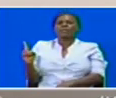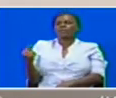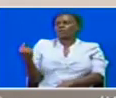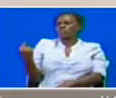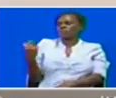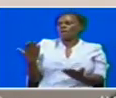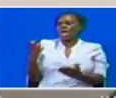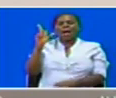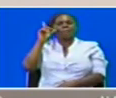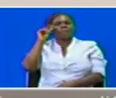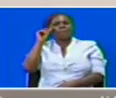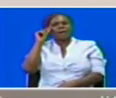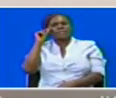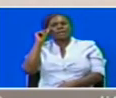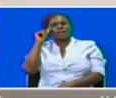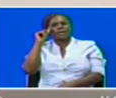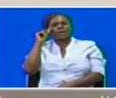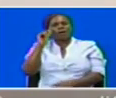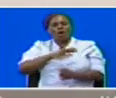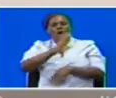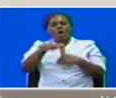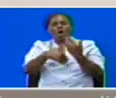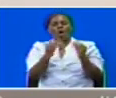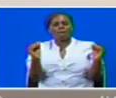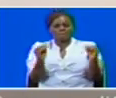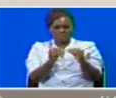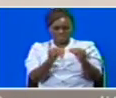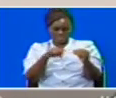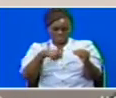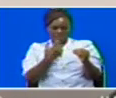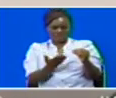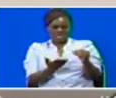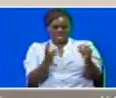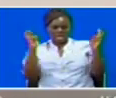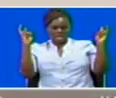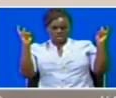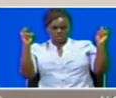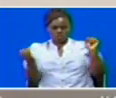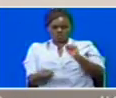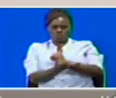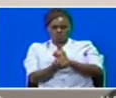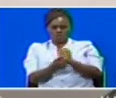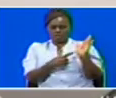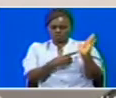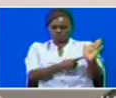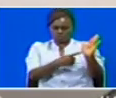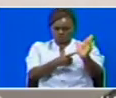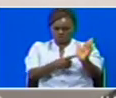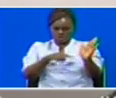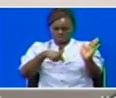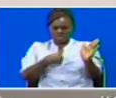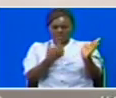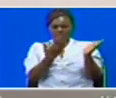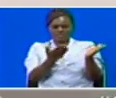recently in Mombasa. And in all those meetings, I have been raising this issue. So I was